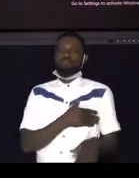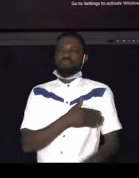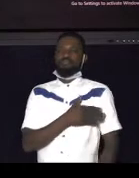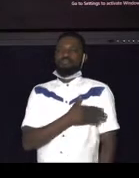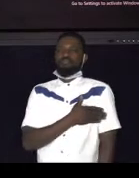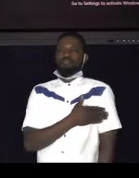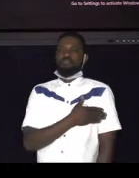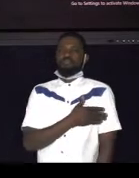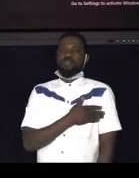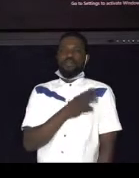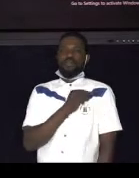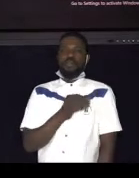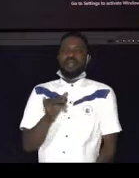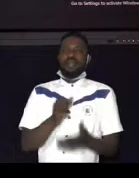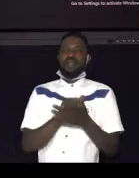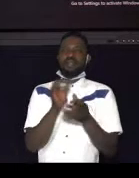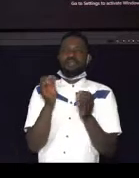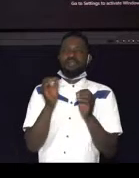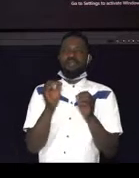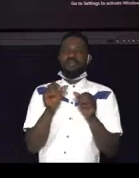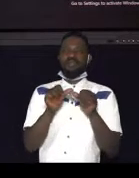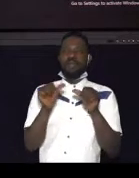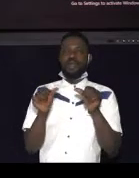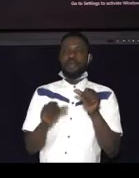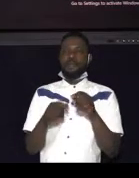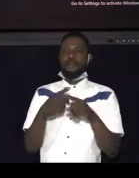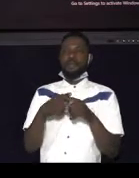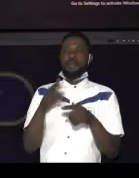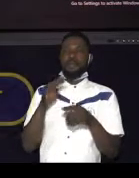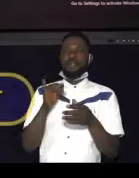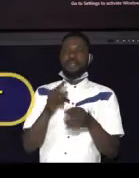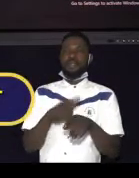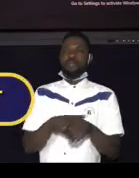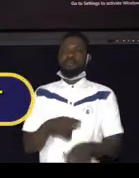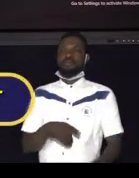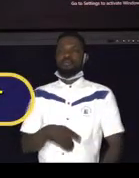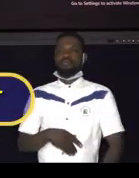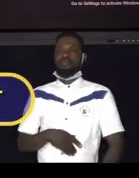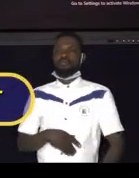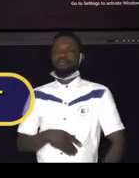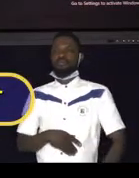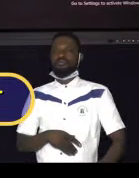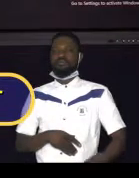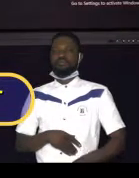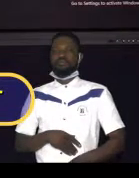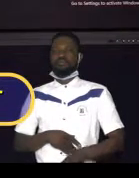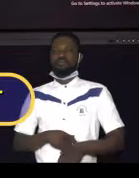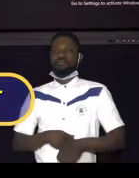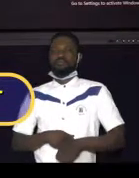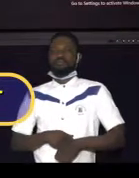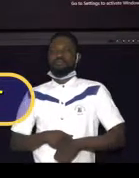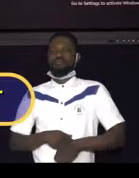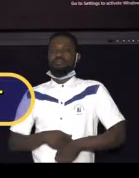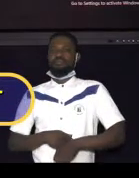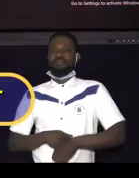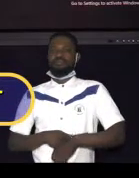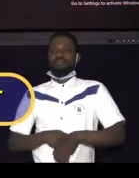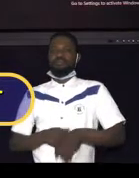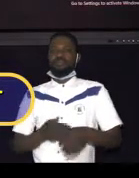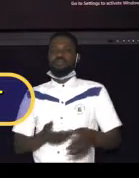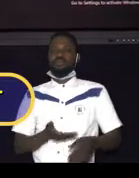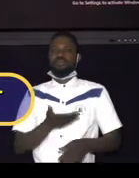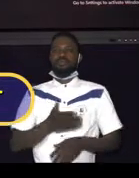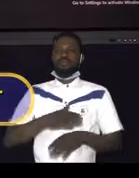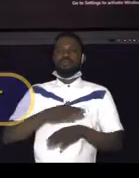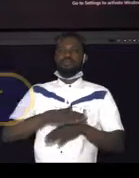that is 0 angle. Okay. But by the time you raise it like this, like this, like this, you raise